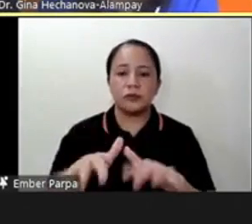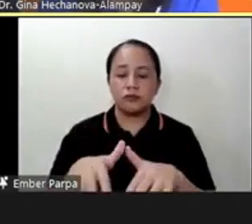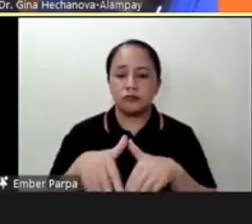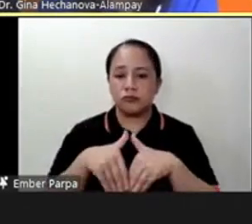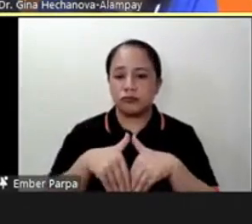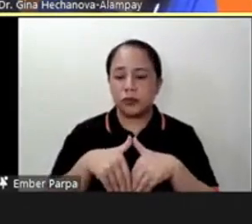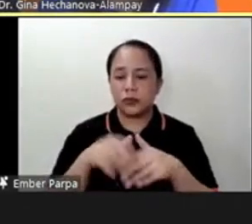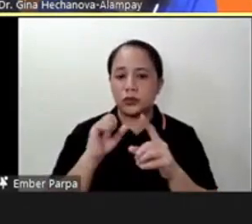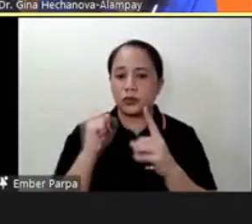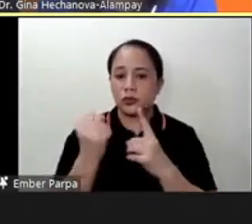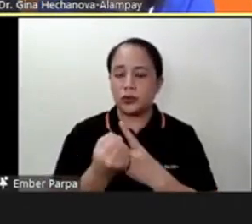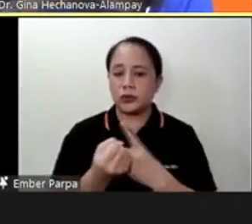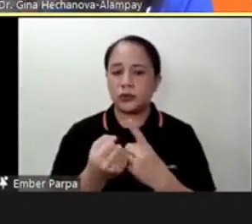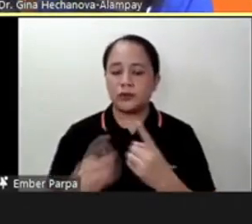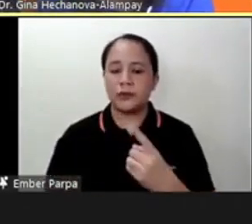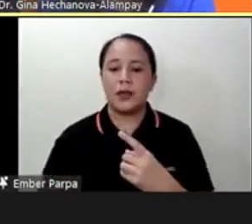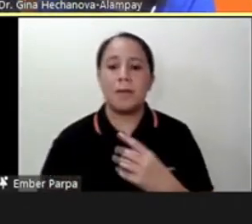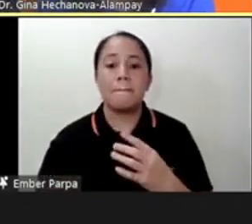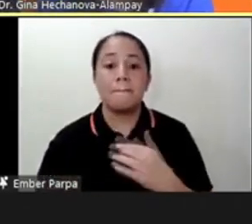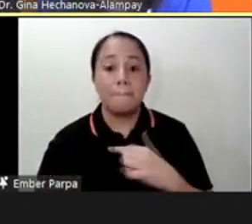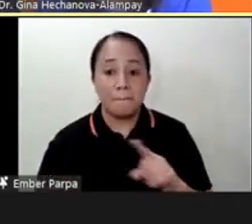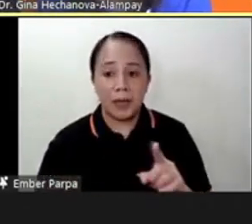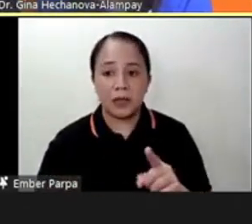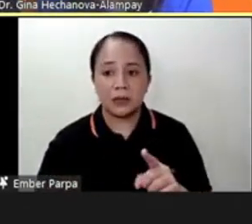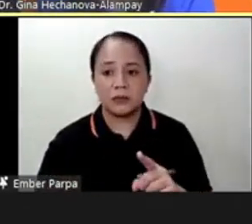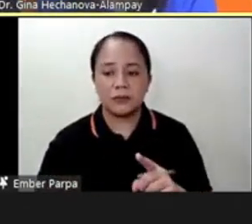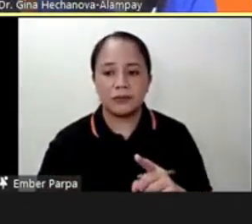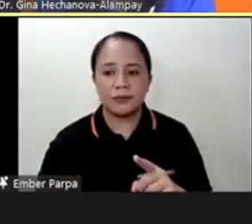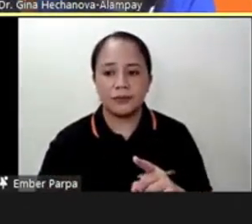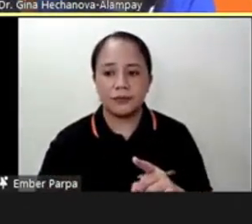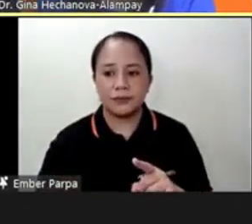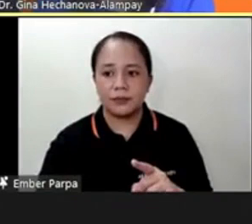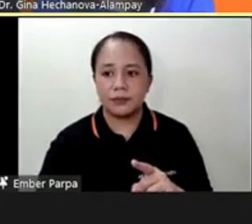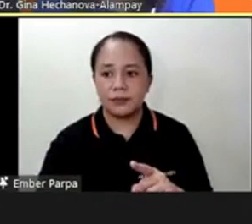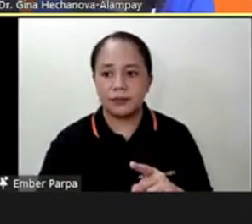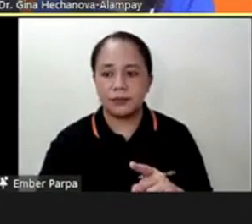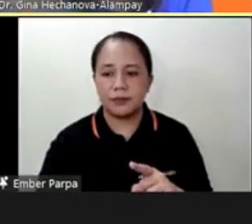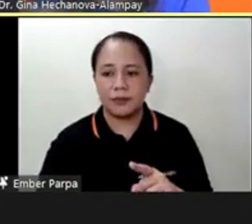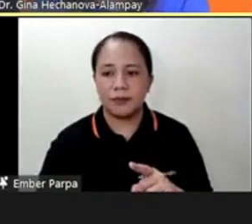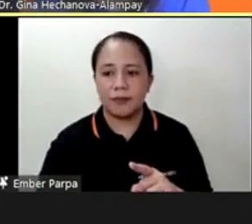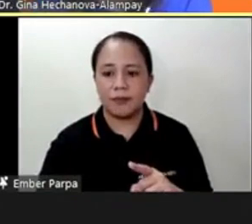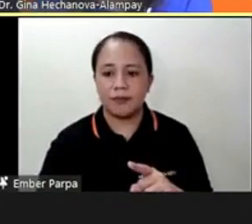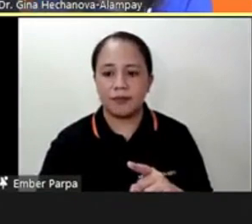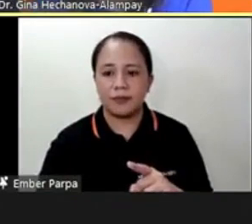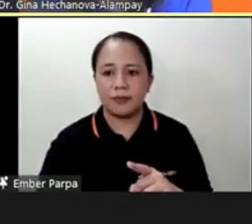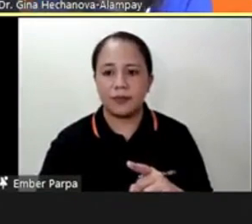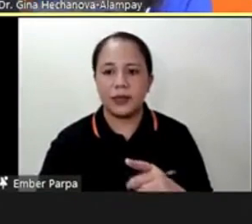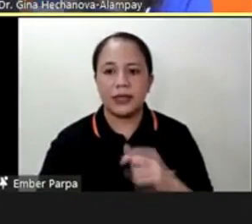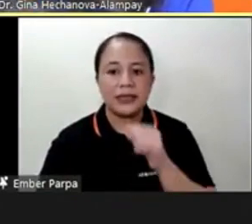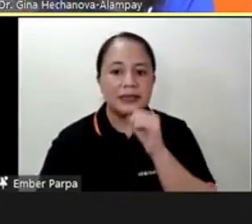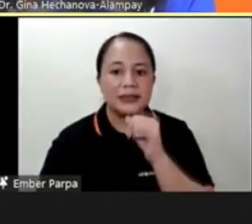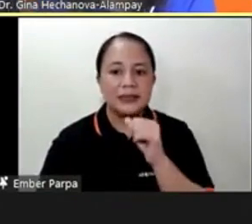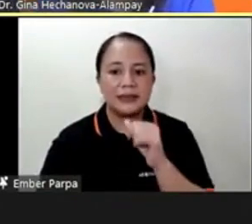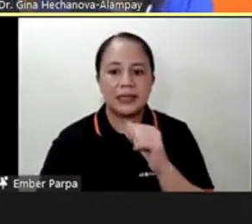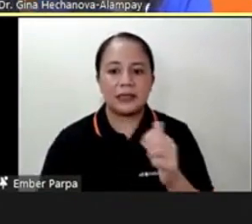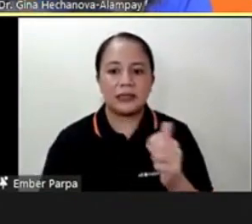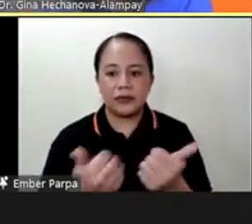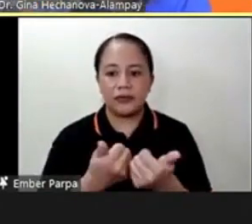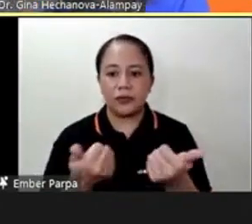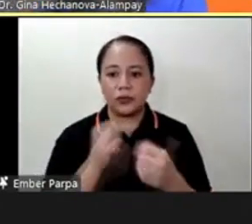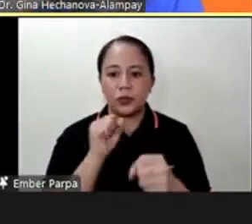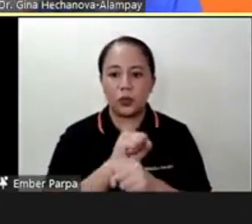their situation. But there was one advantage of the app that was not available to those who use the